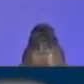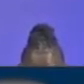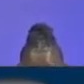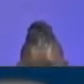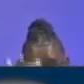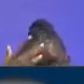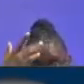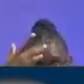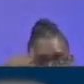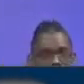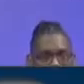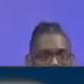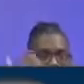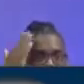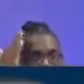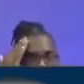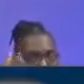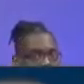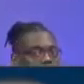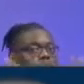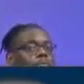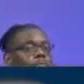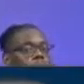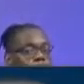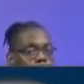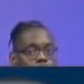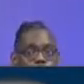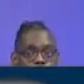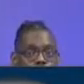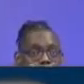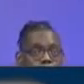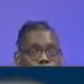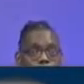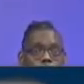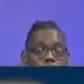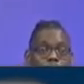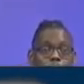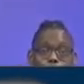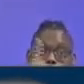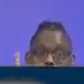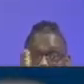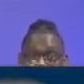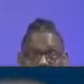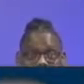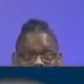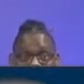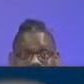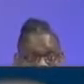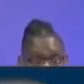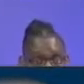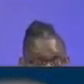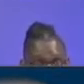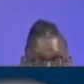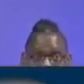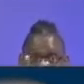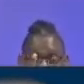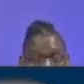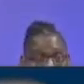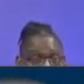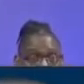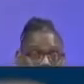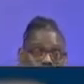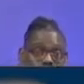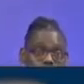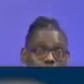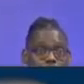families where 3 people from one family died. 3 people. I've known families where 2 people die